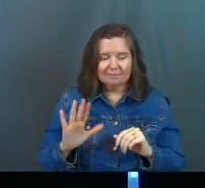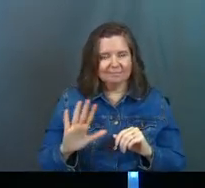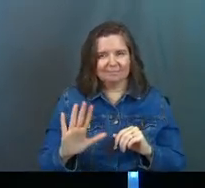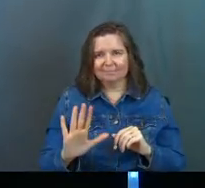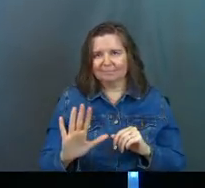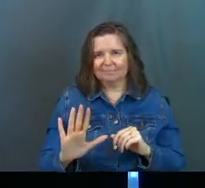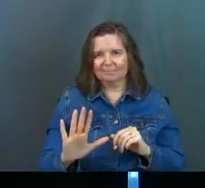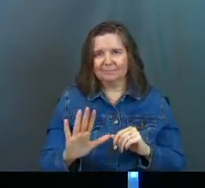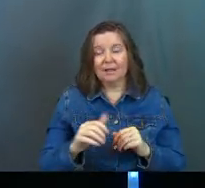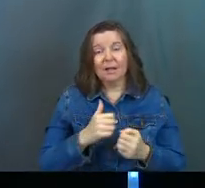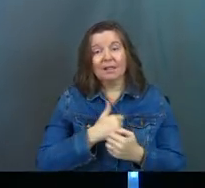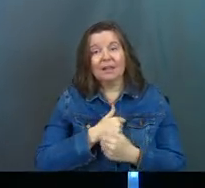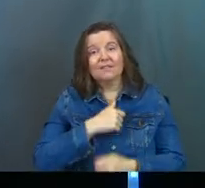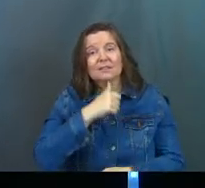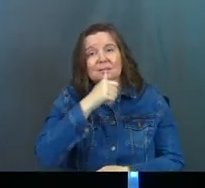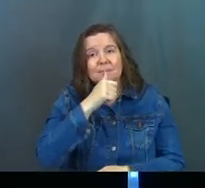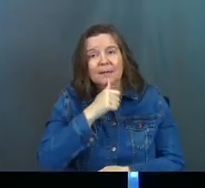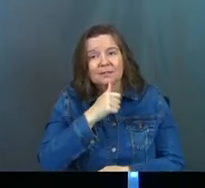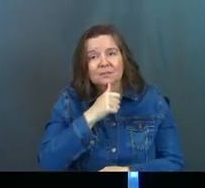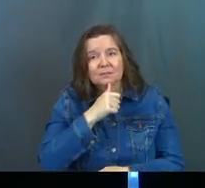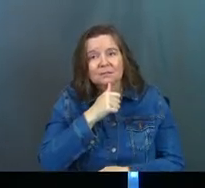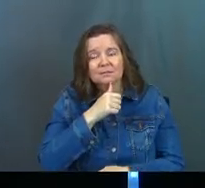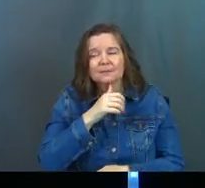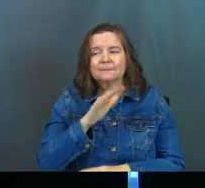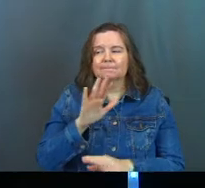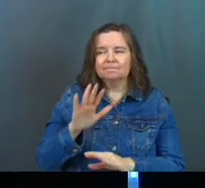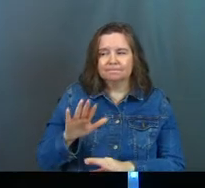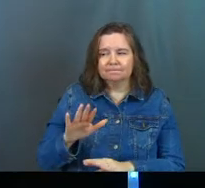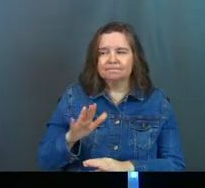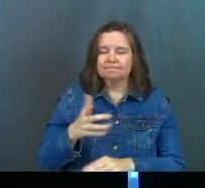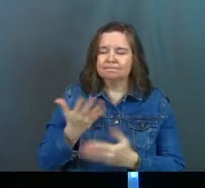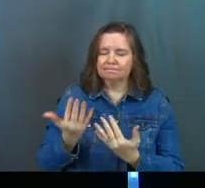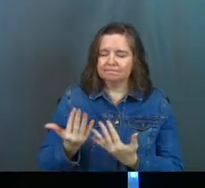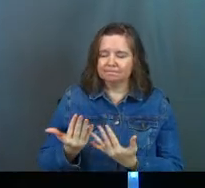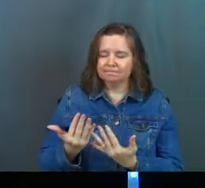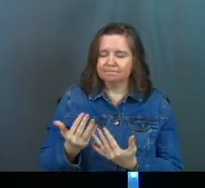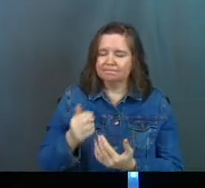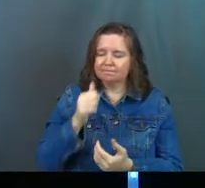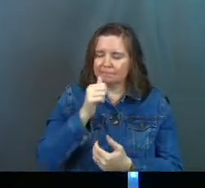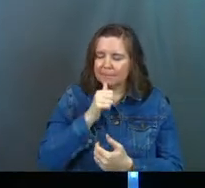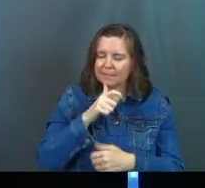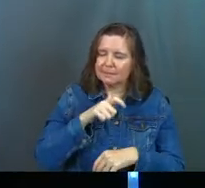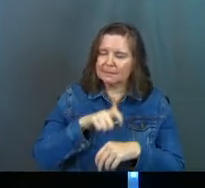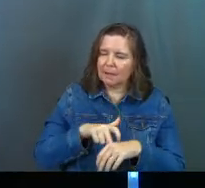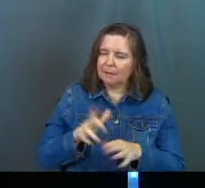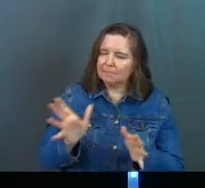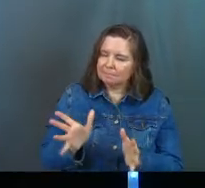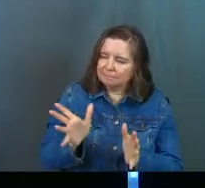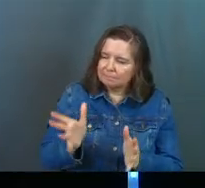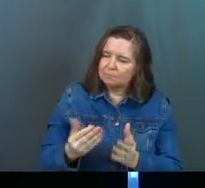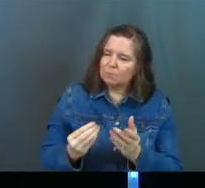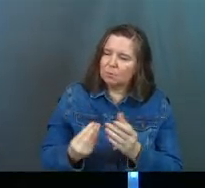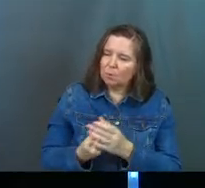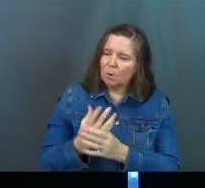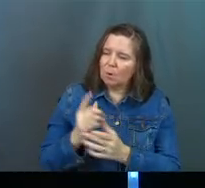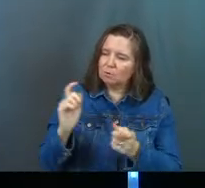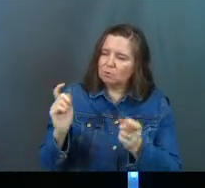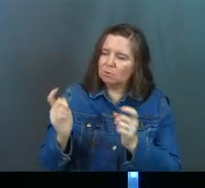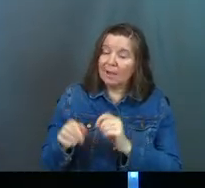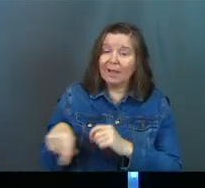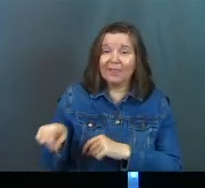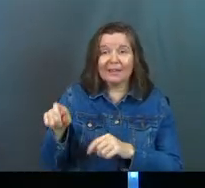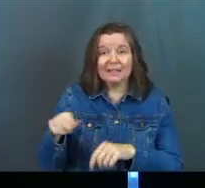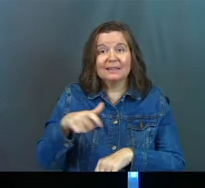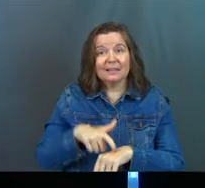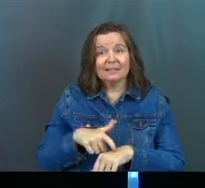No, love is patient. Love gives them time and space to grow and to change, and they